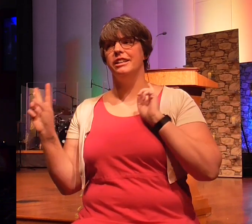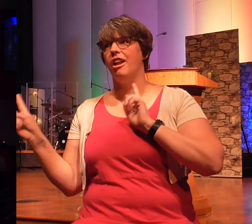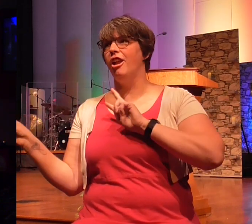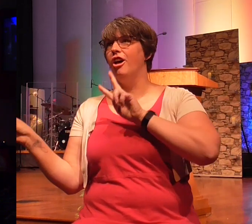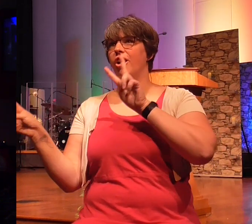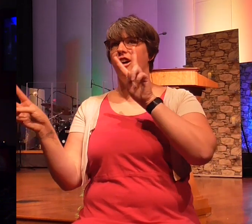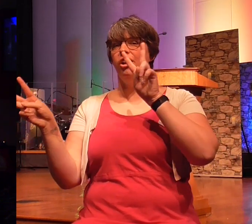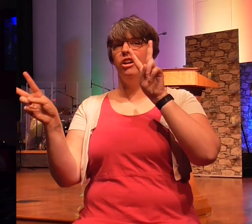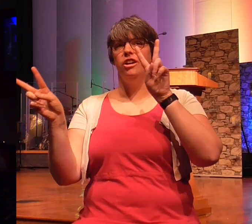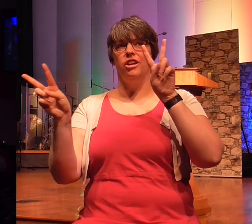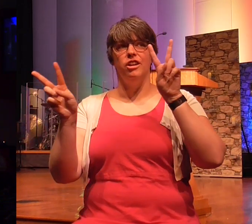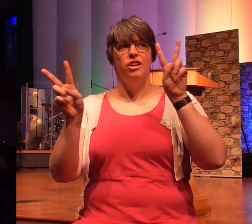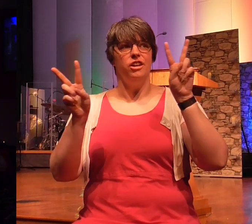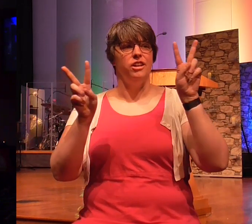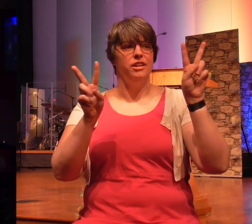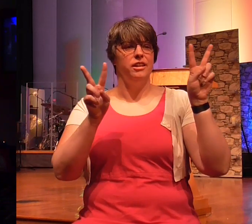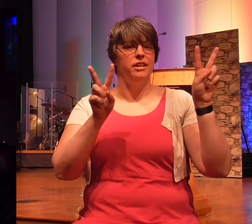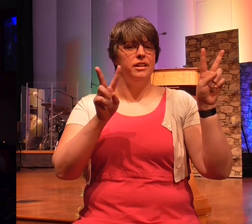around.